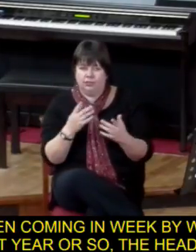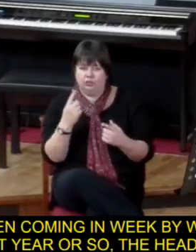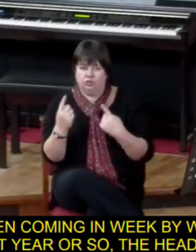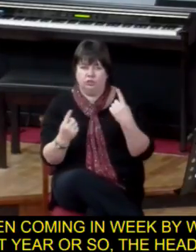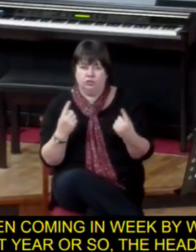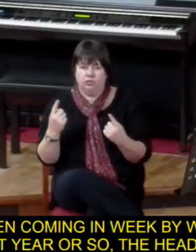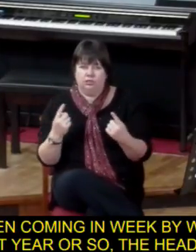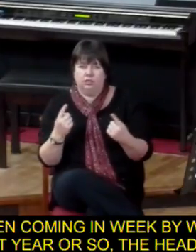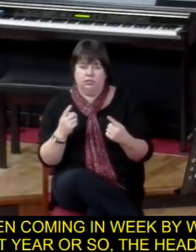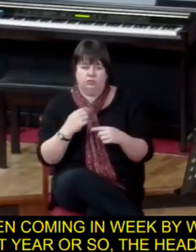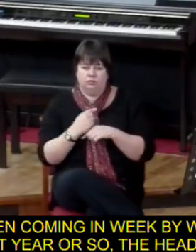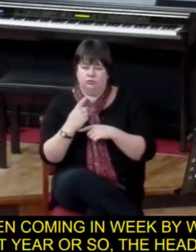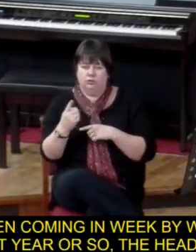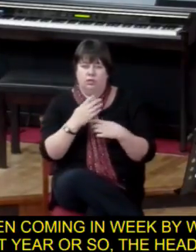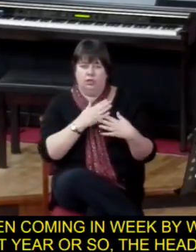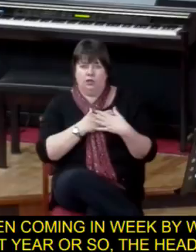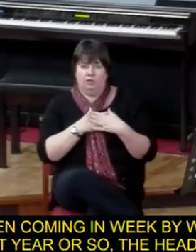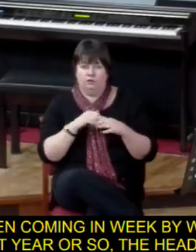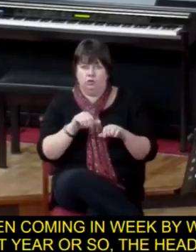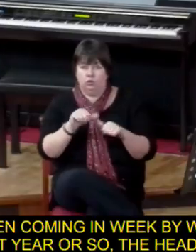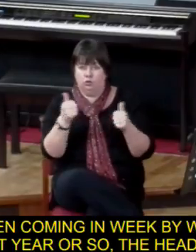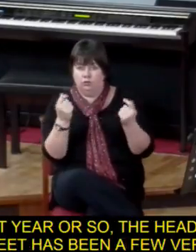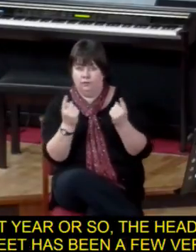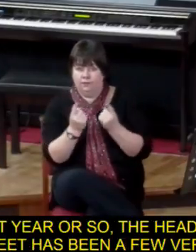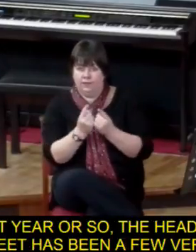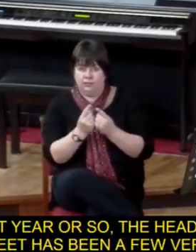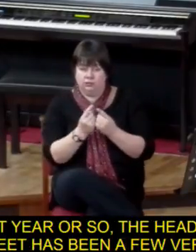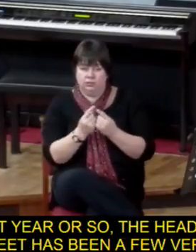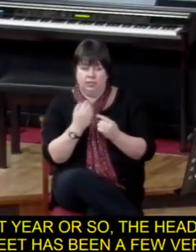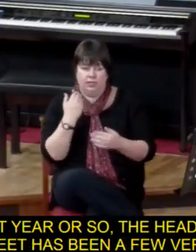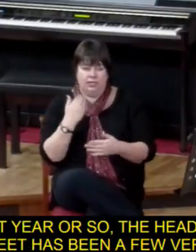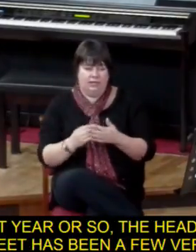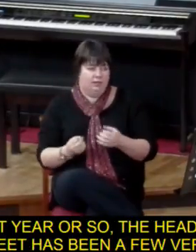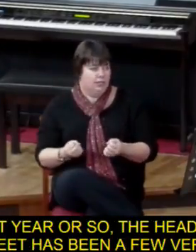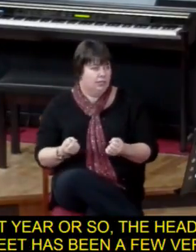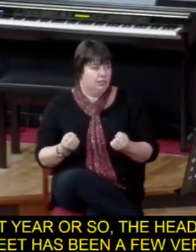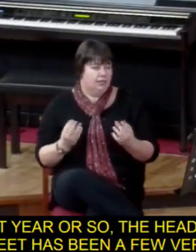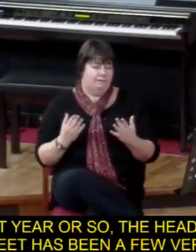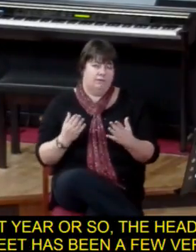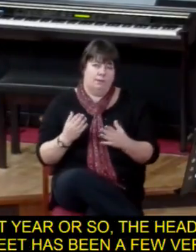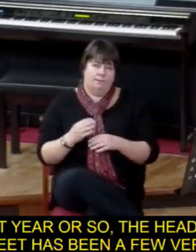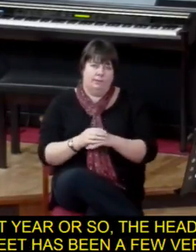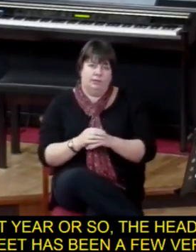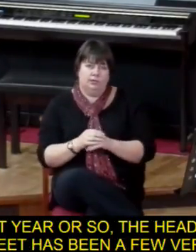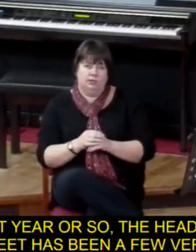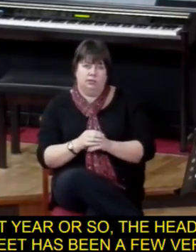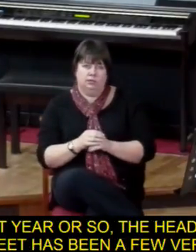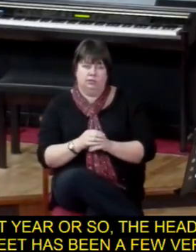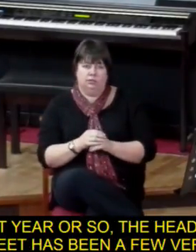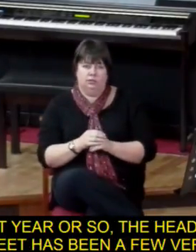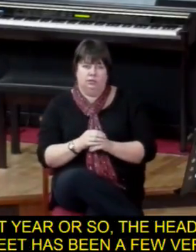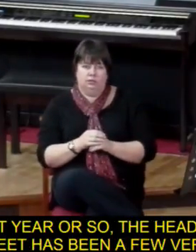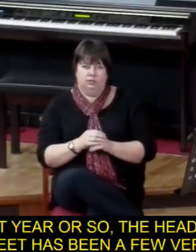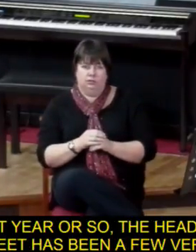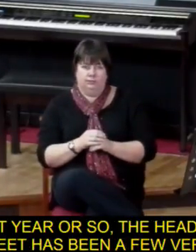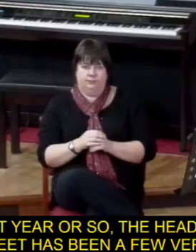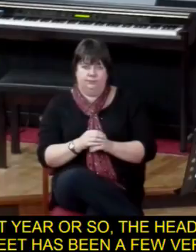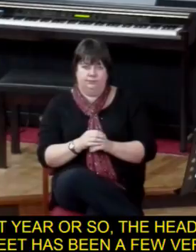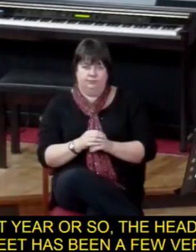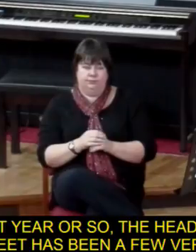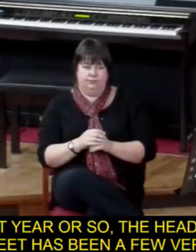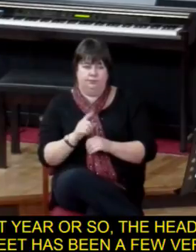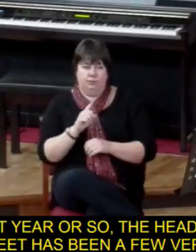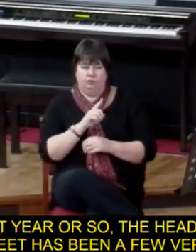and good deeds, not giving up meeting together as some are in the habit of doing,